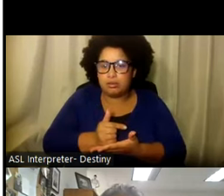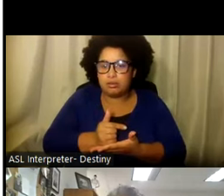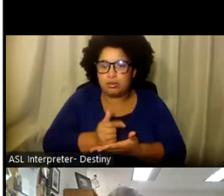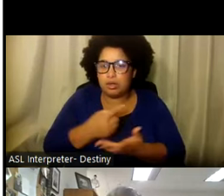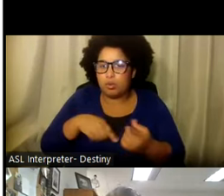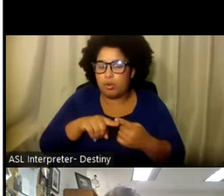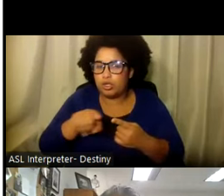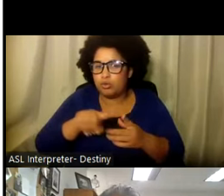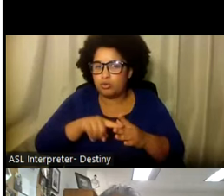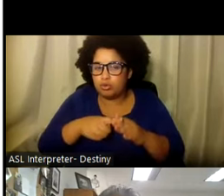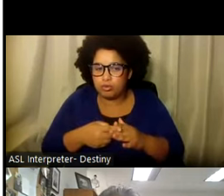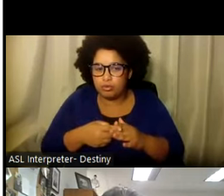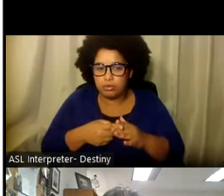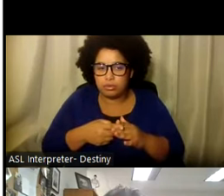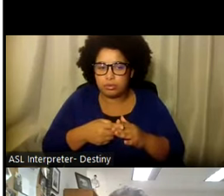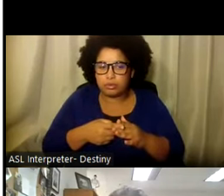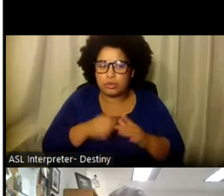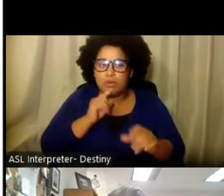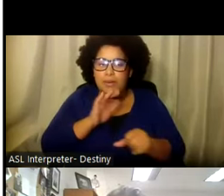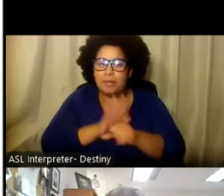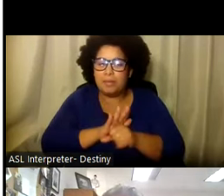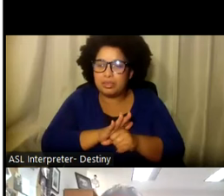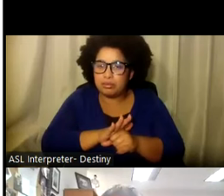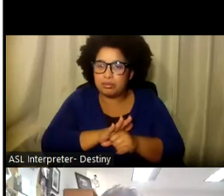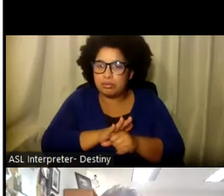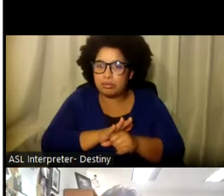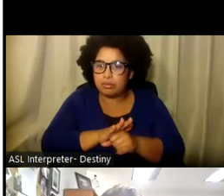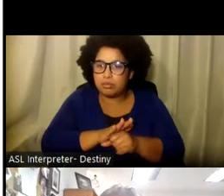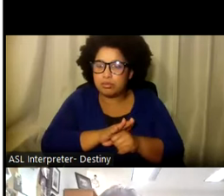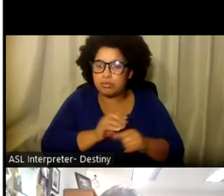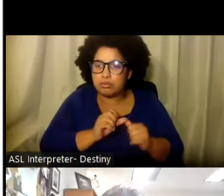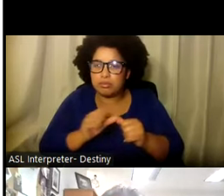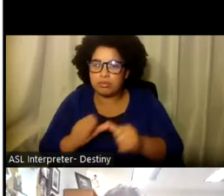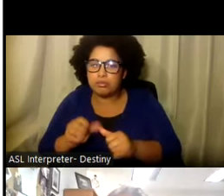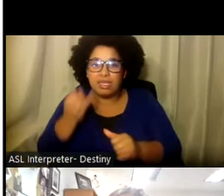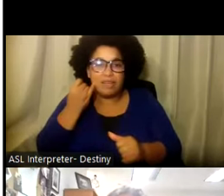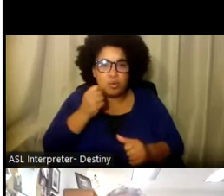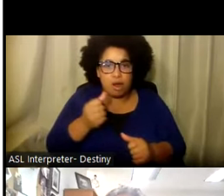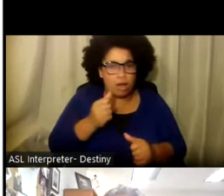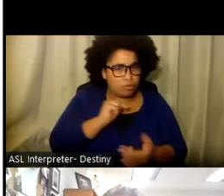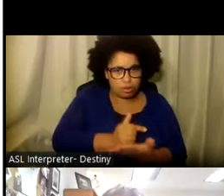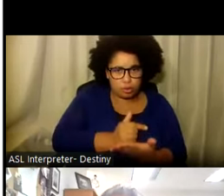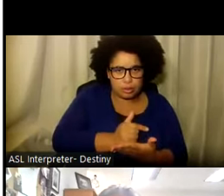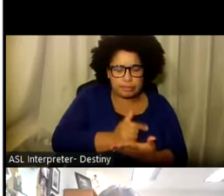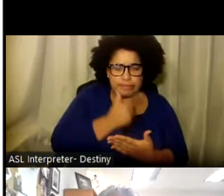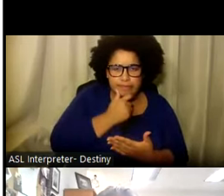you start to, when does that commitment start? And if you don't graduate, it just didn't work out